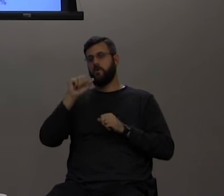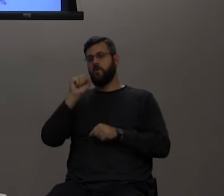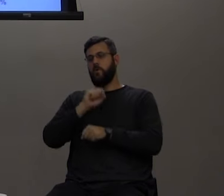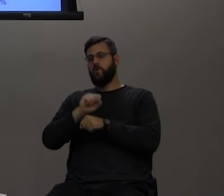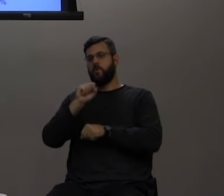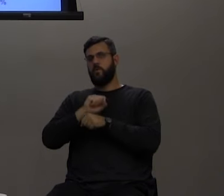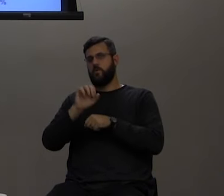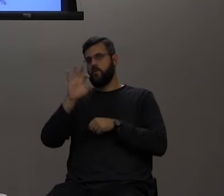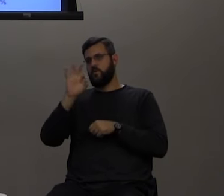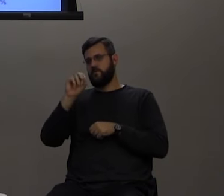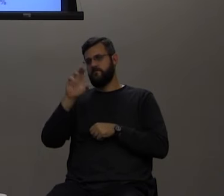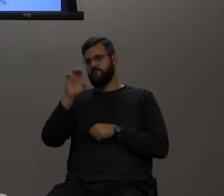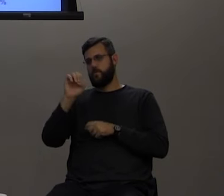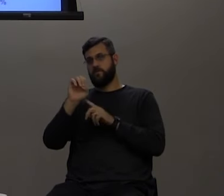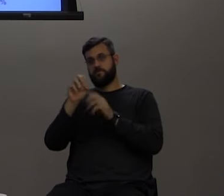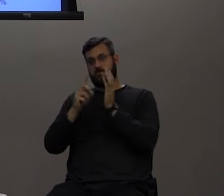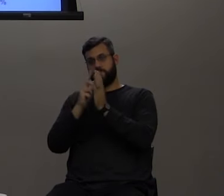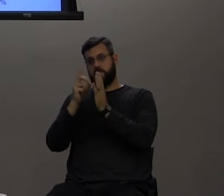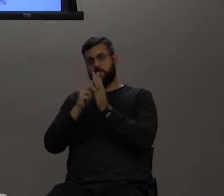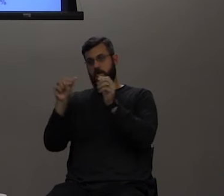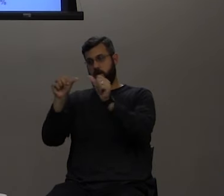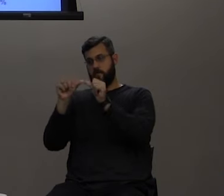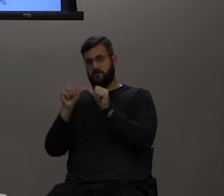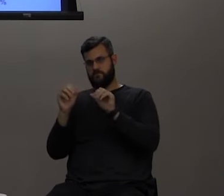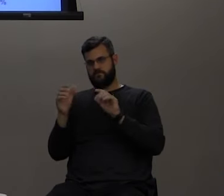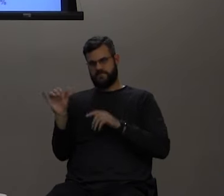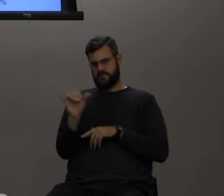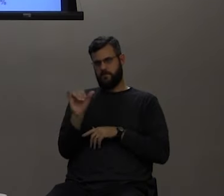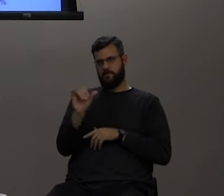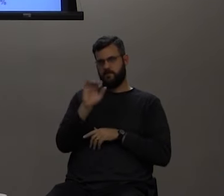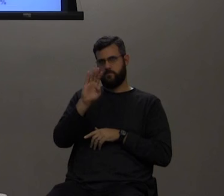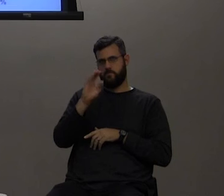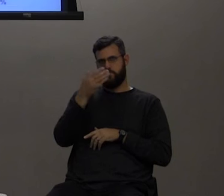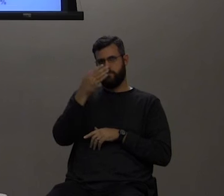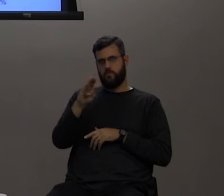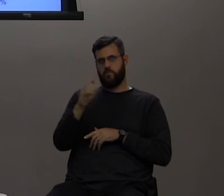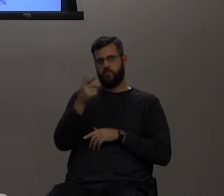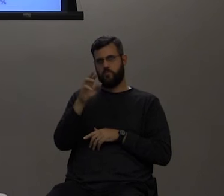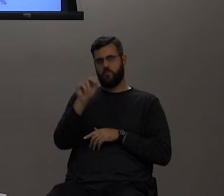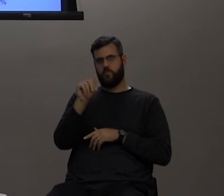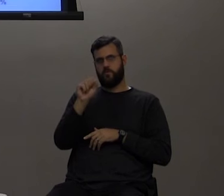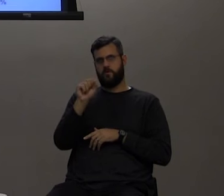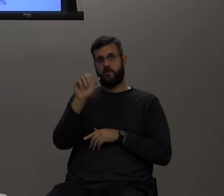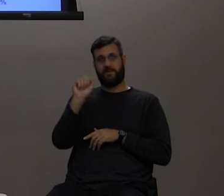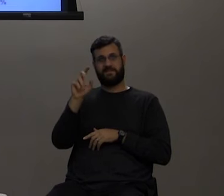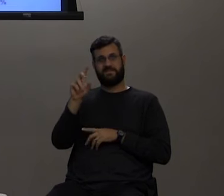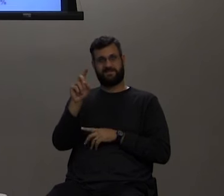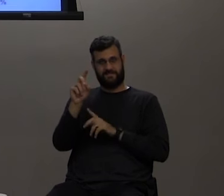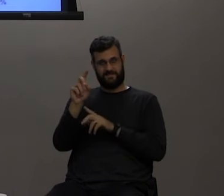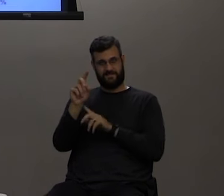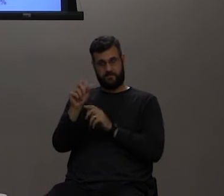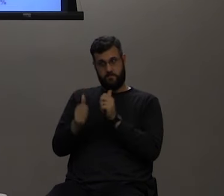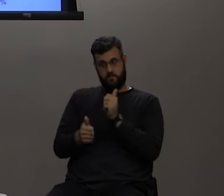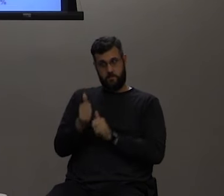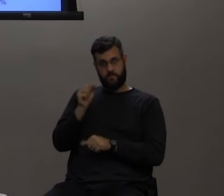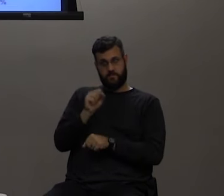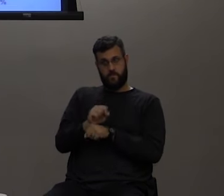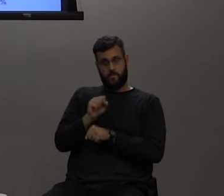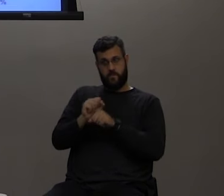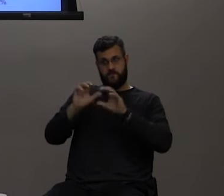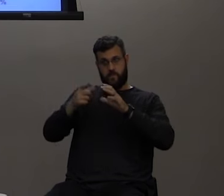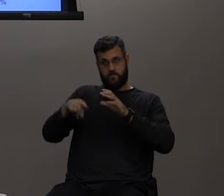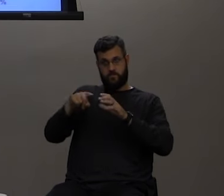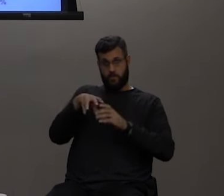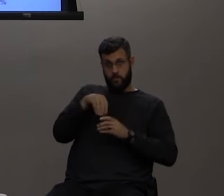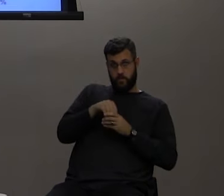workforce development area, which is very similar to the Bluegrass ADD, a large portion of the workforce,